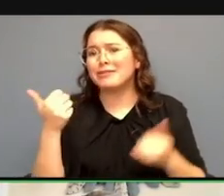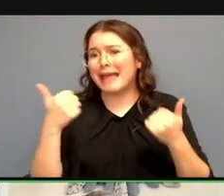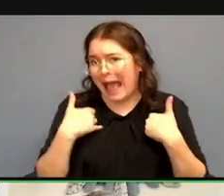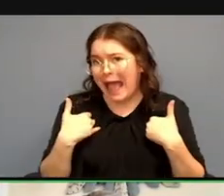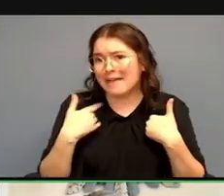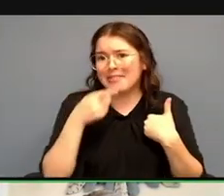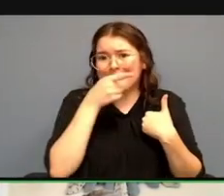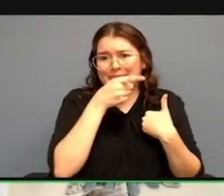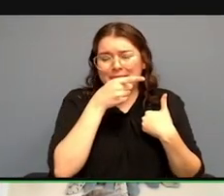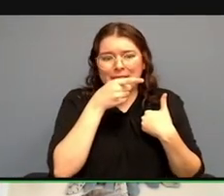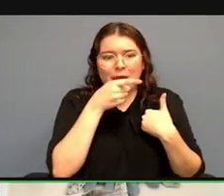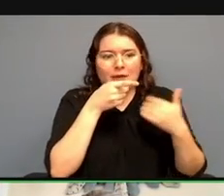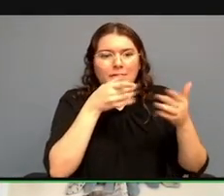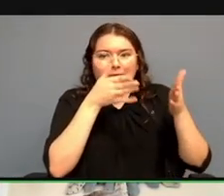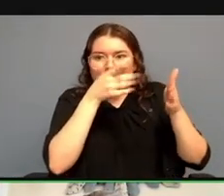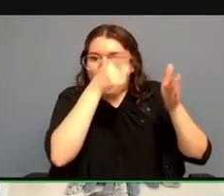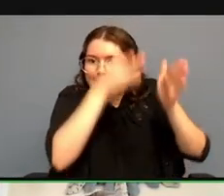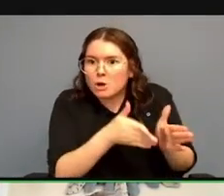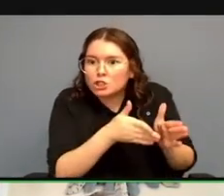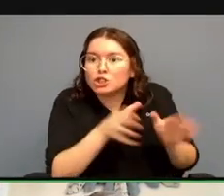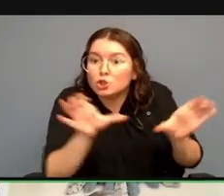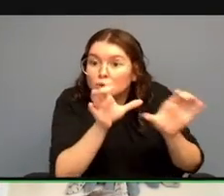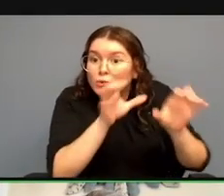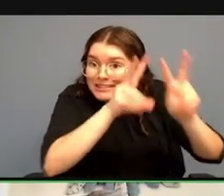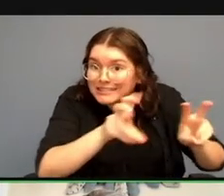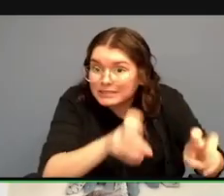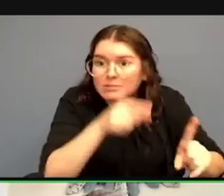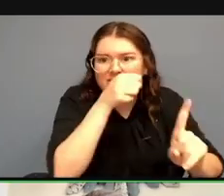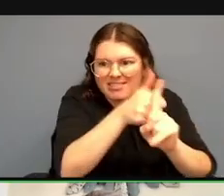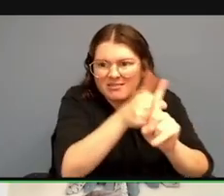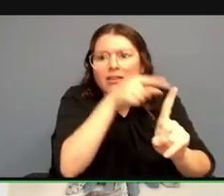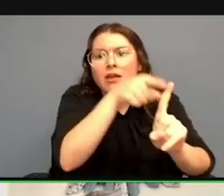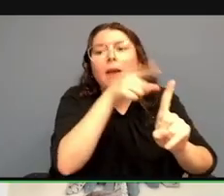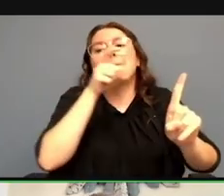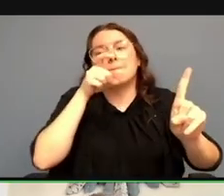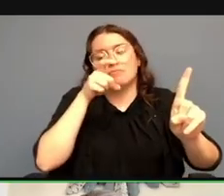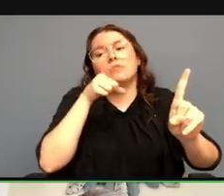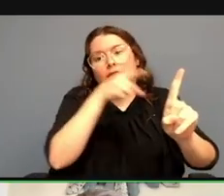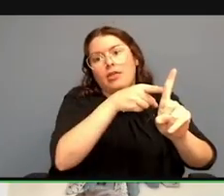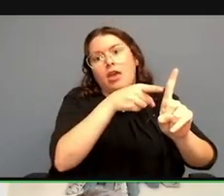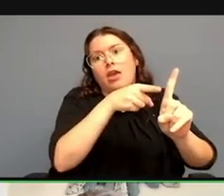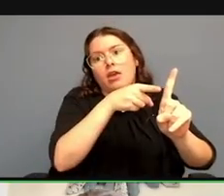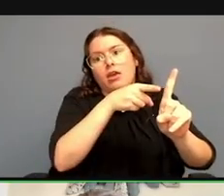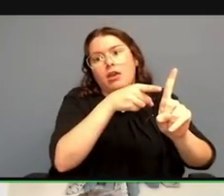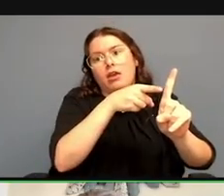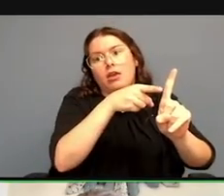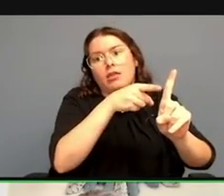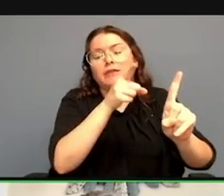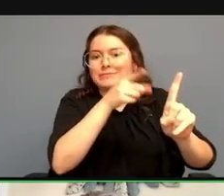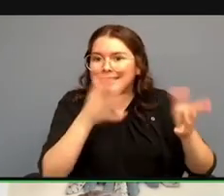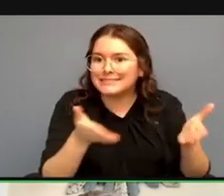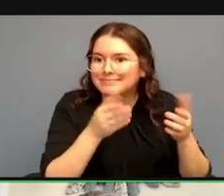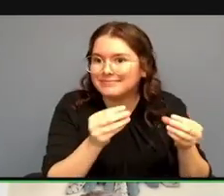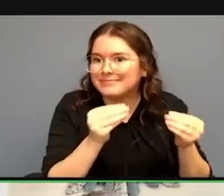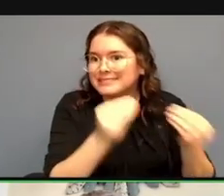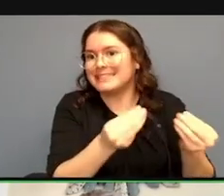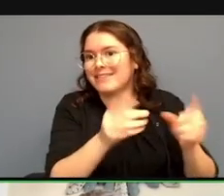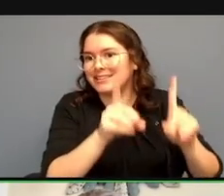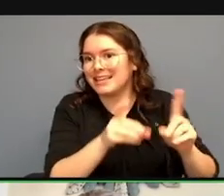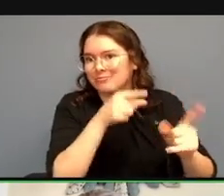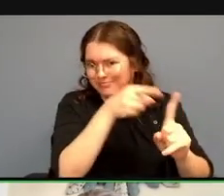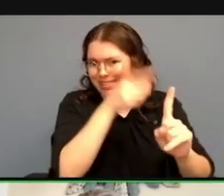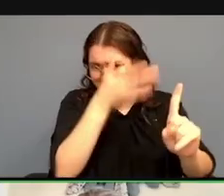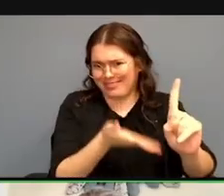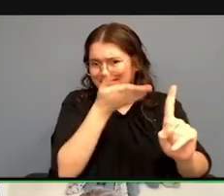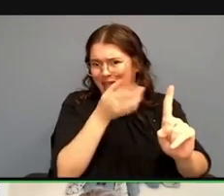the assessor, the person who's conducting the assessment, administering the test, do